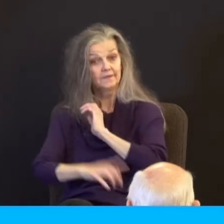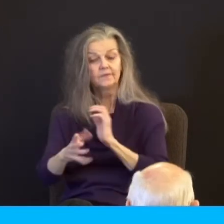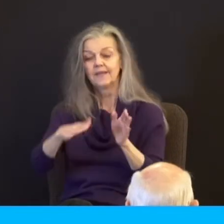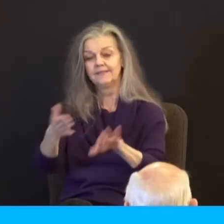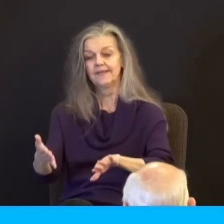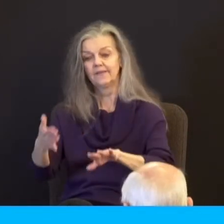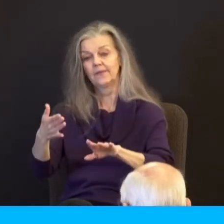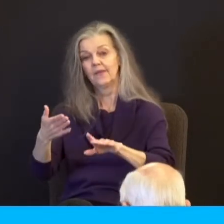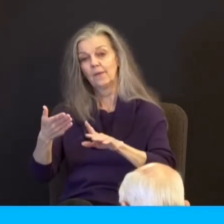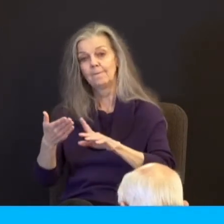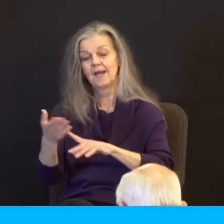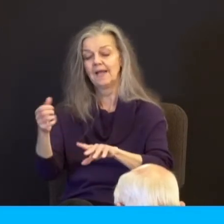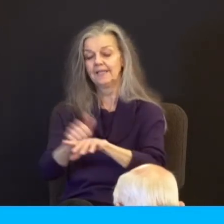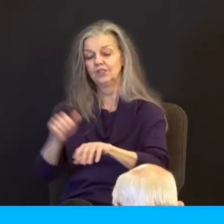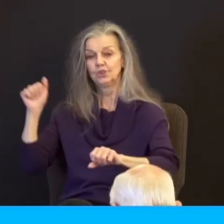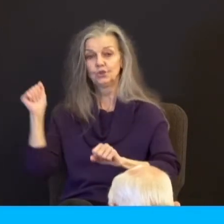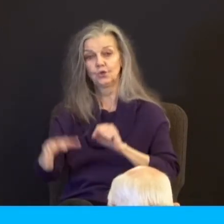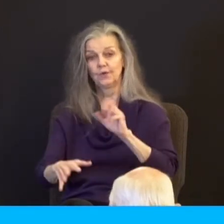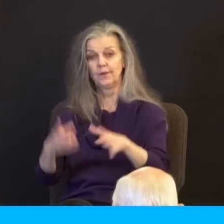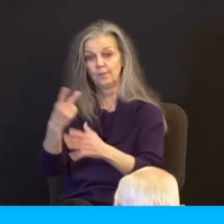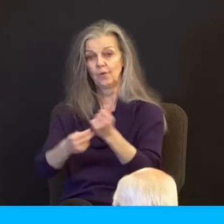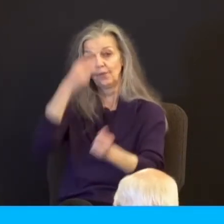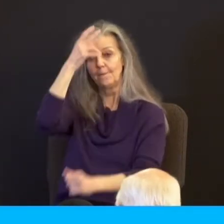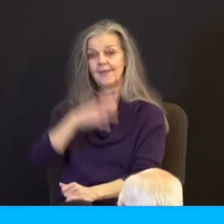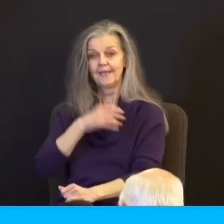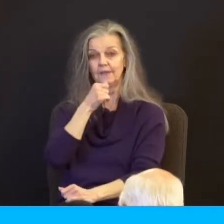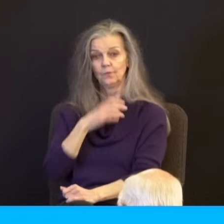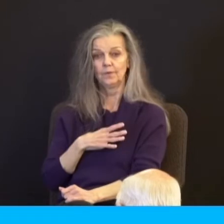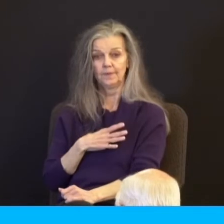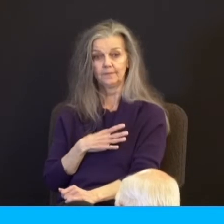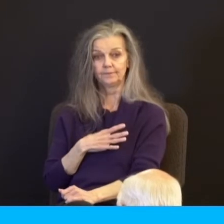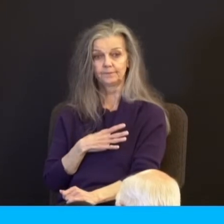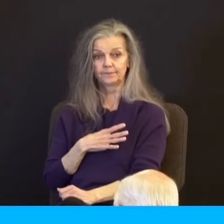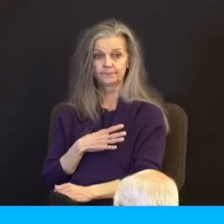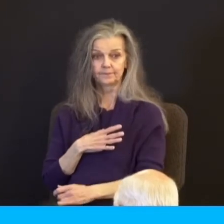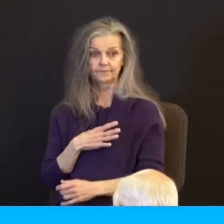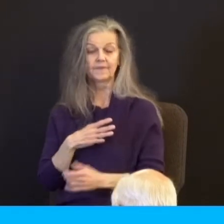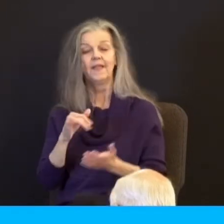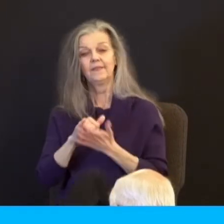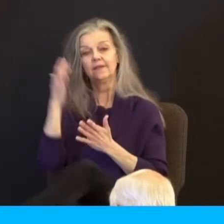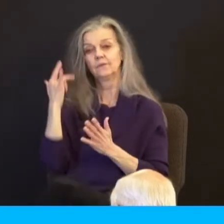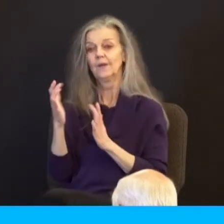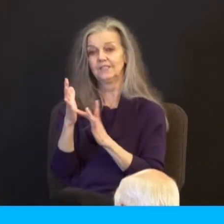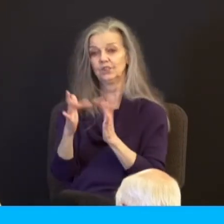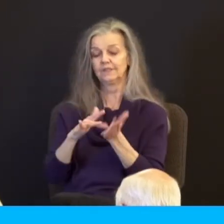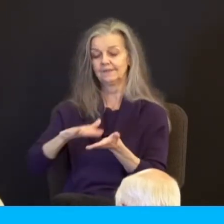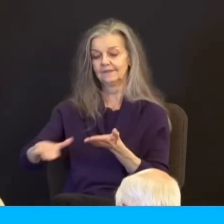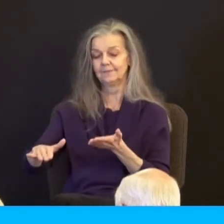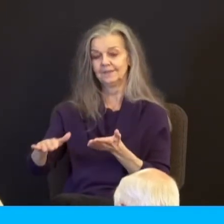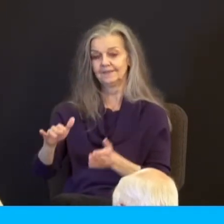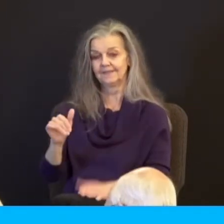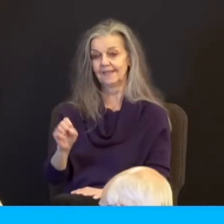The man and the woman, which is why in John 8, Jesus dismissed the case. They only brought